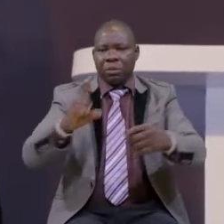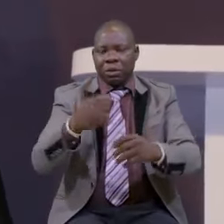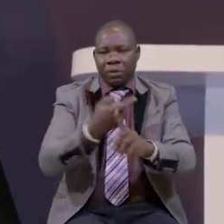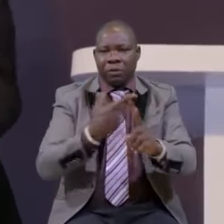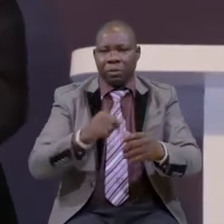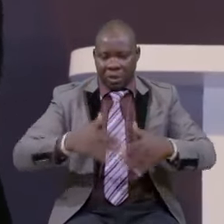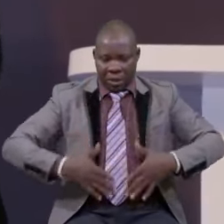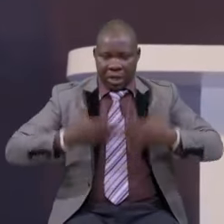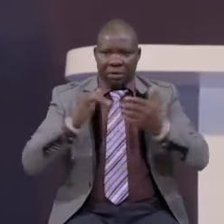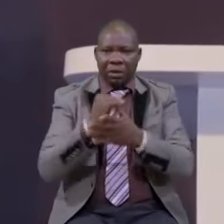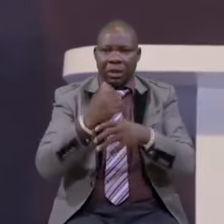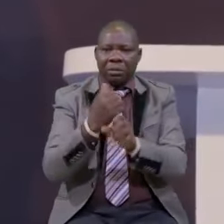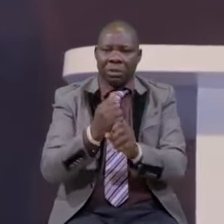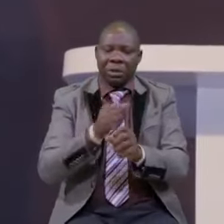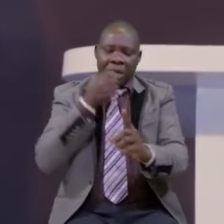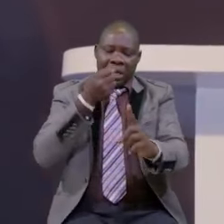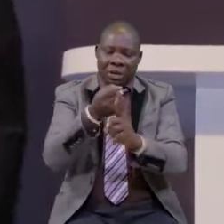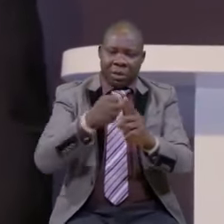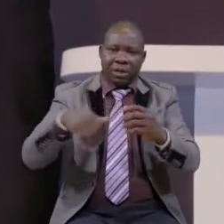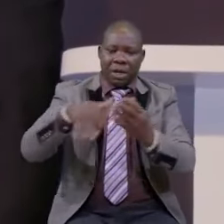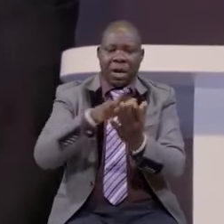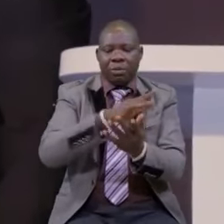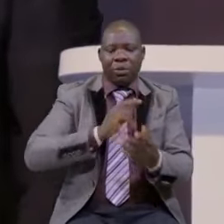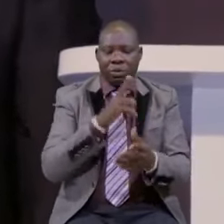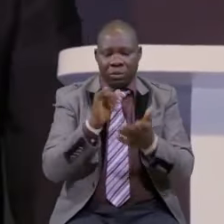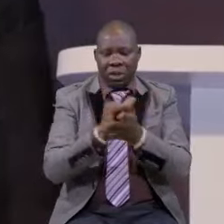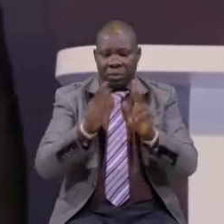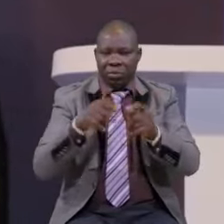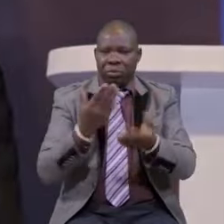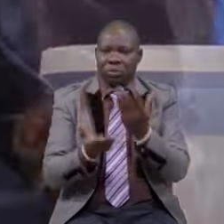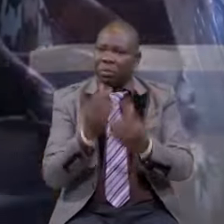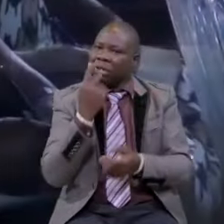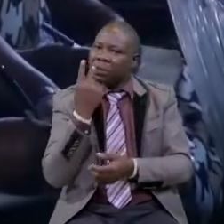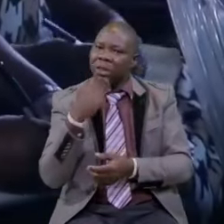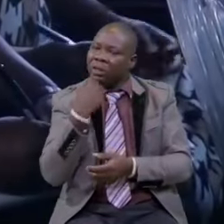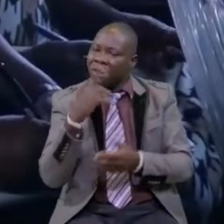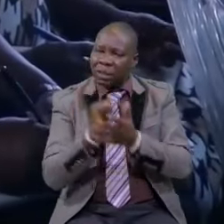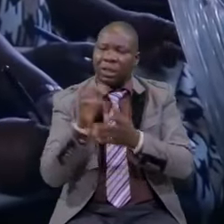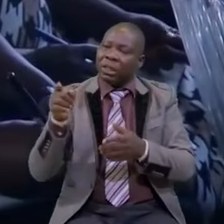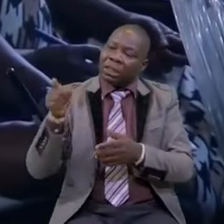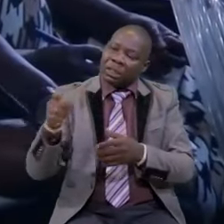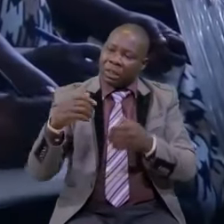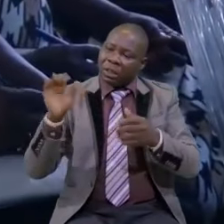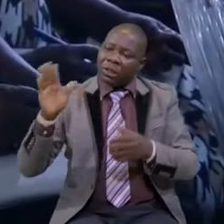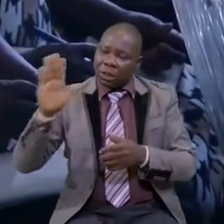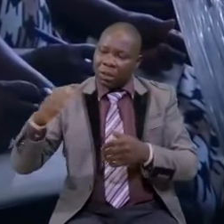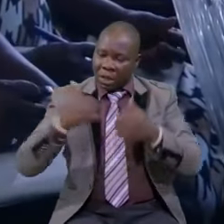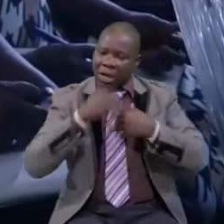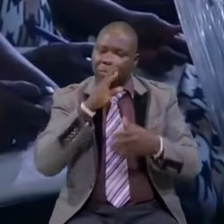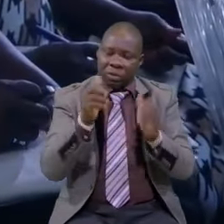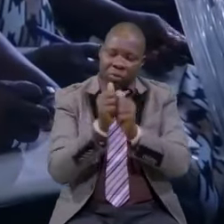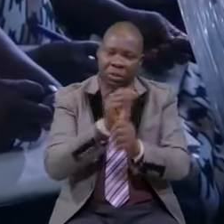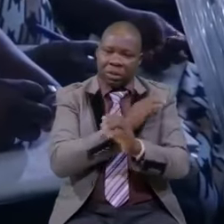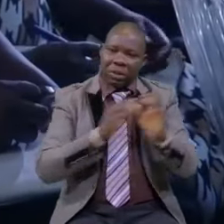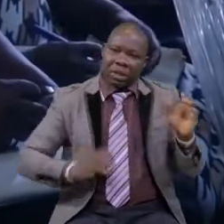that makes impact around us, that people can say, he has been with Christ, she has been with Christ.